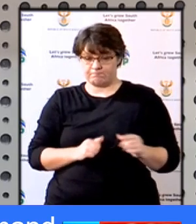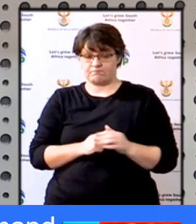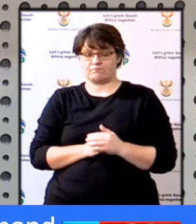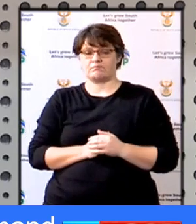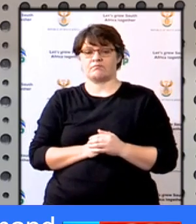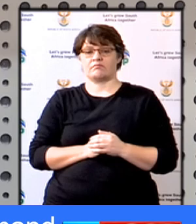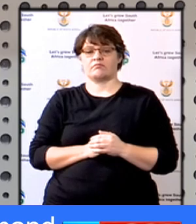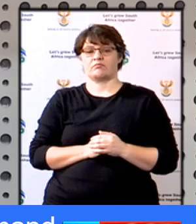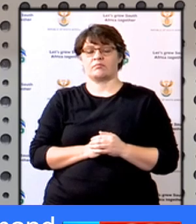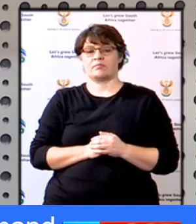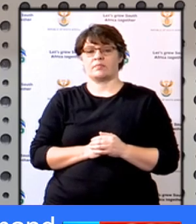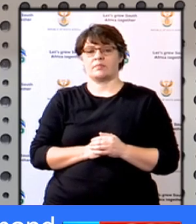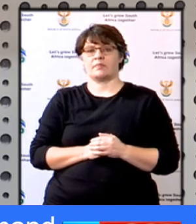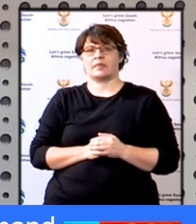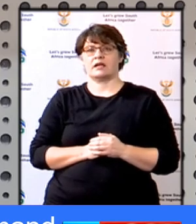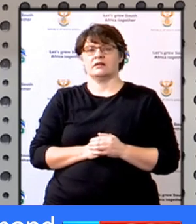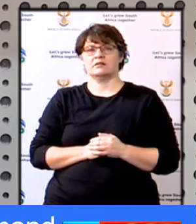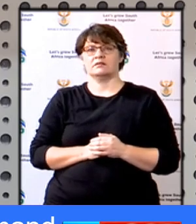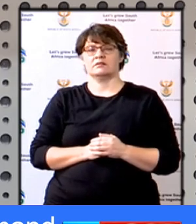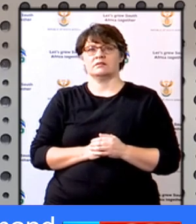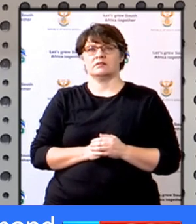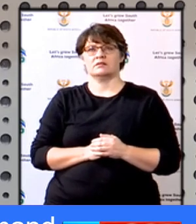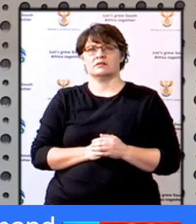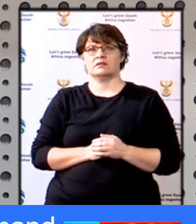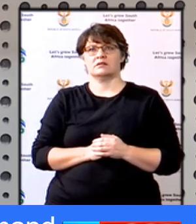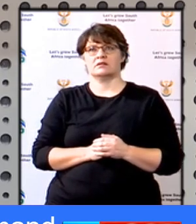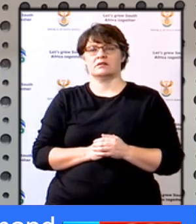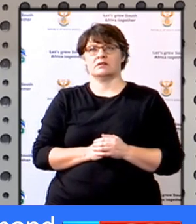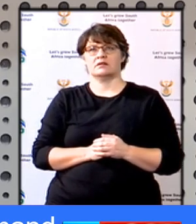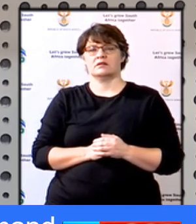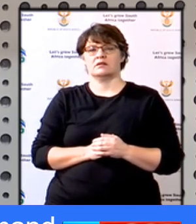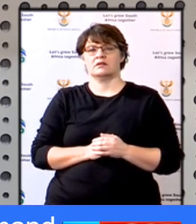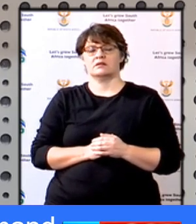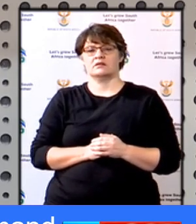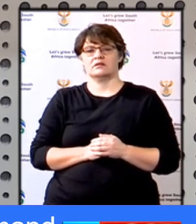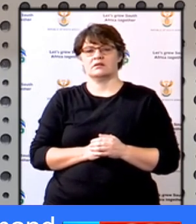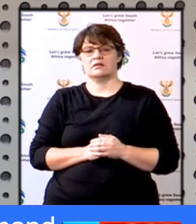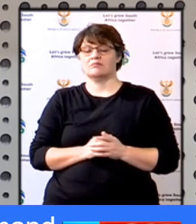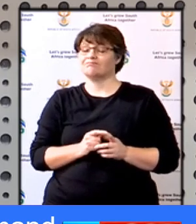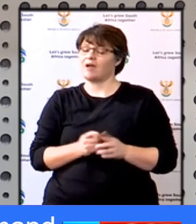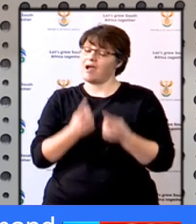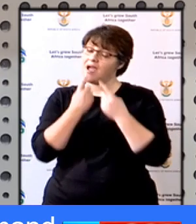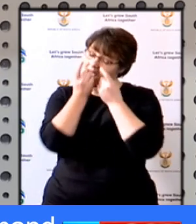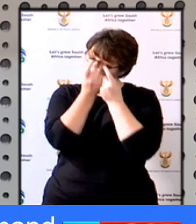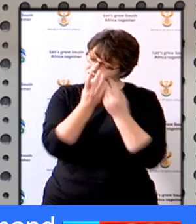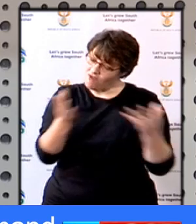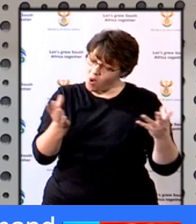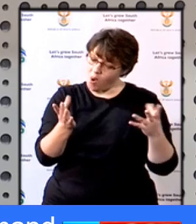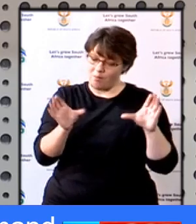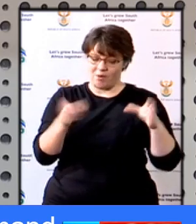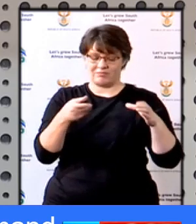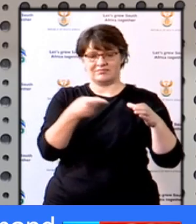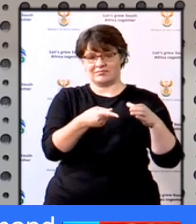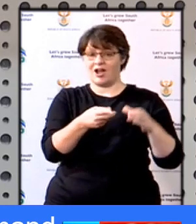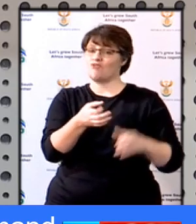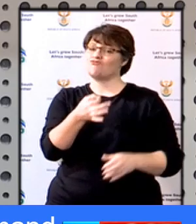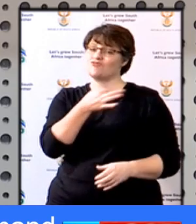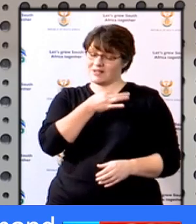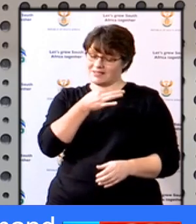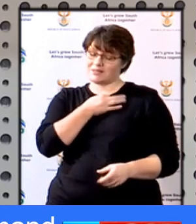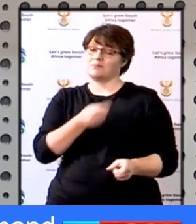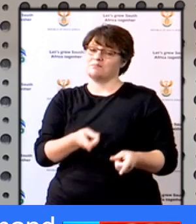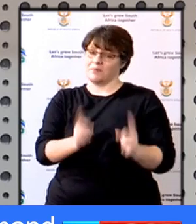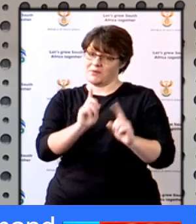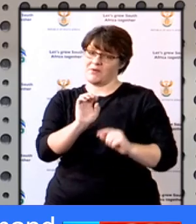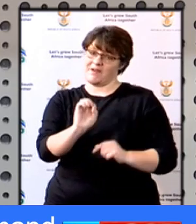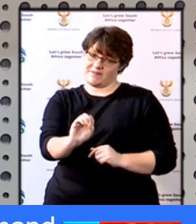home. I should indicate that we have stressed to the industry the continuing risks, and